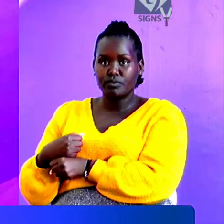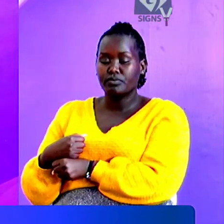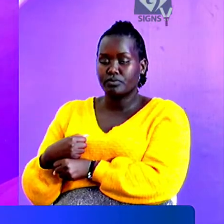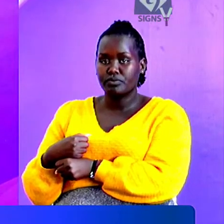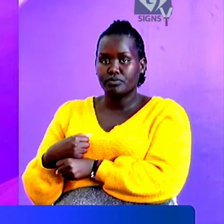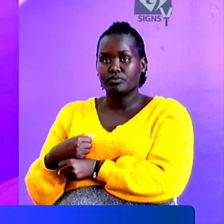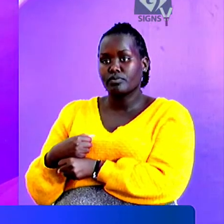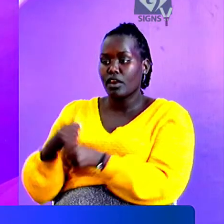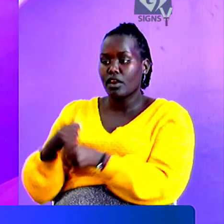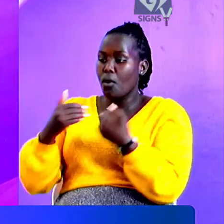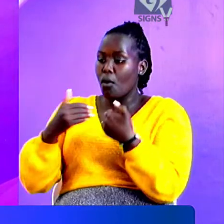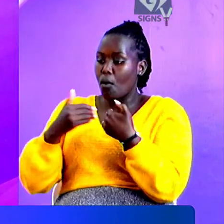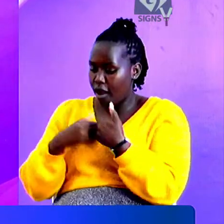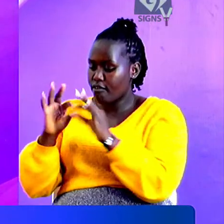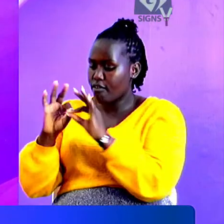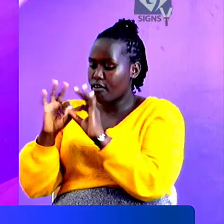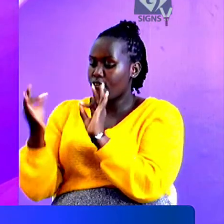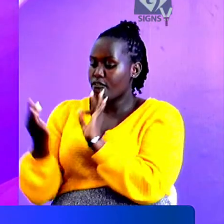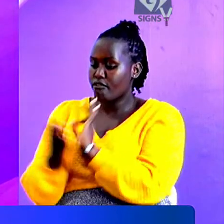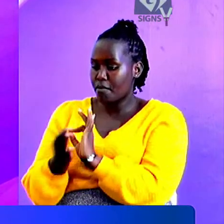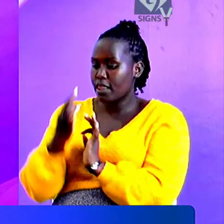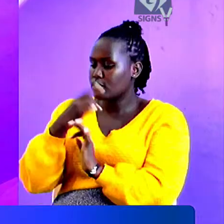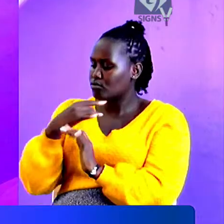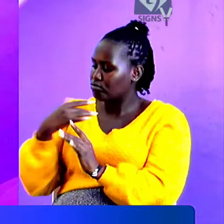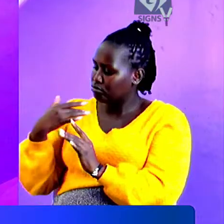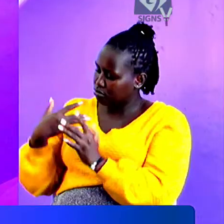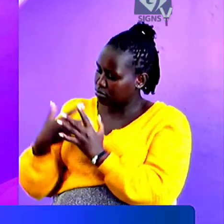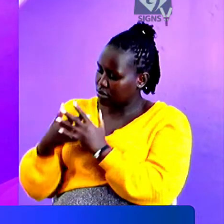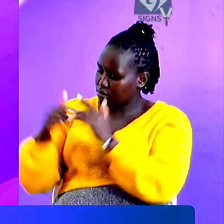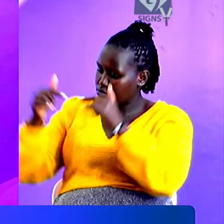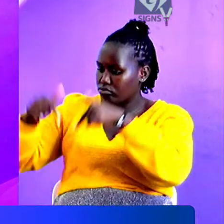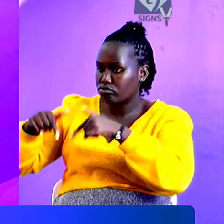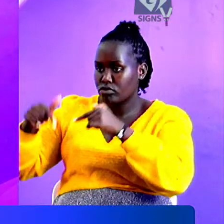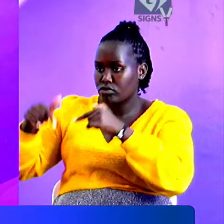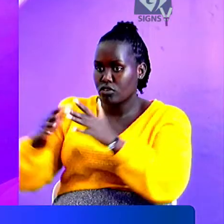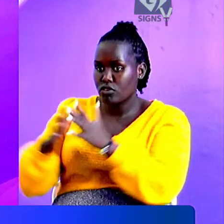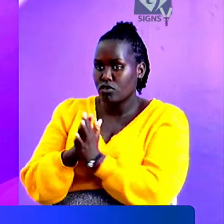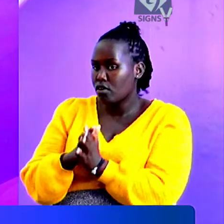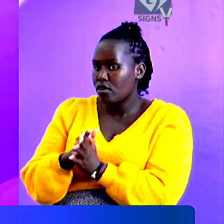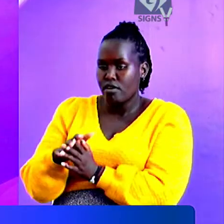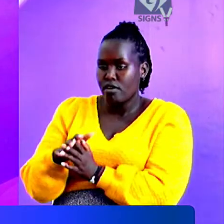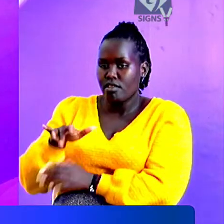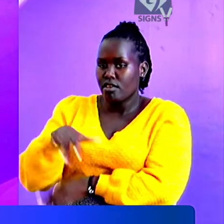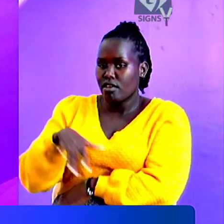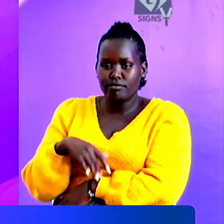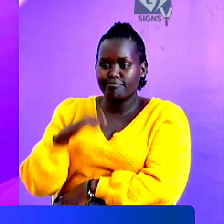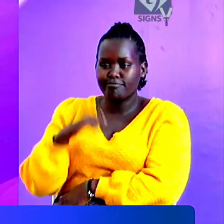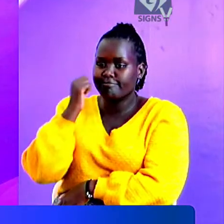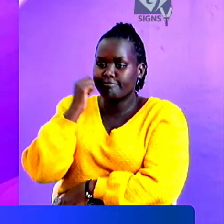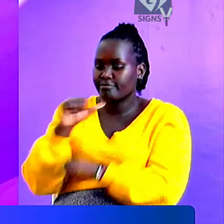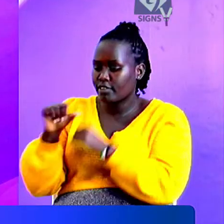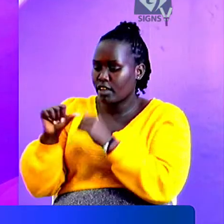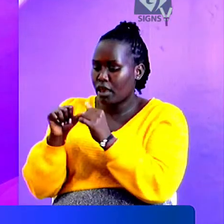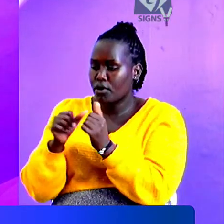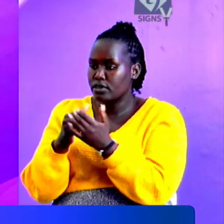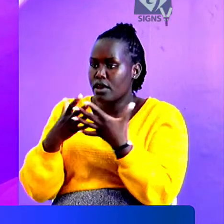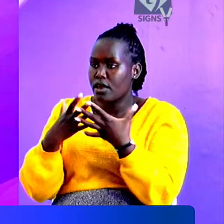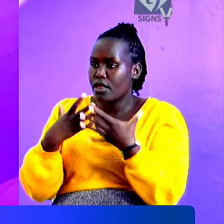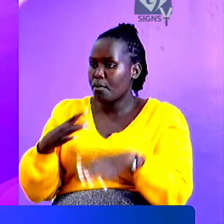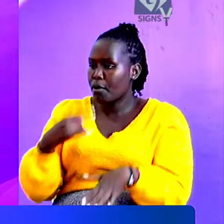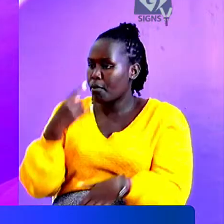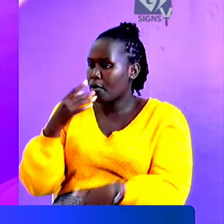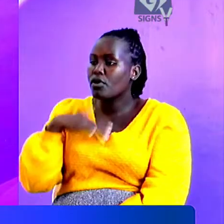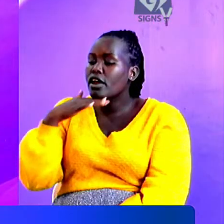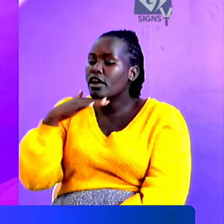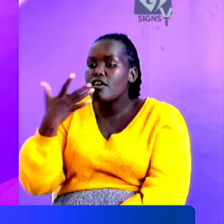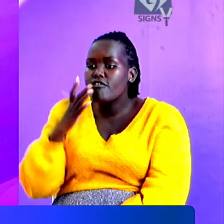We have families who up to date they are still mourning their loved ones, and not just from last year. In 2023,